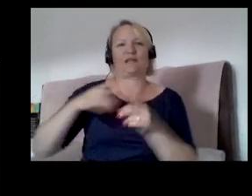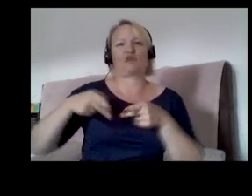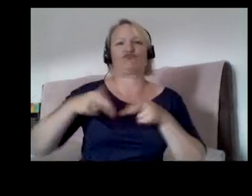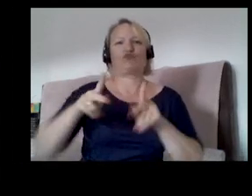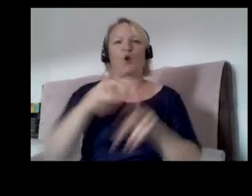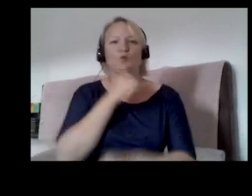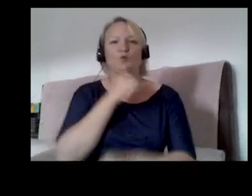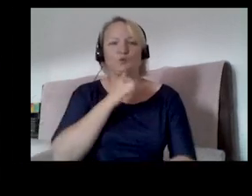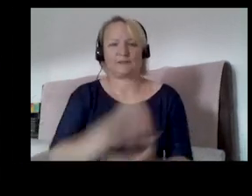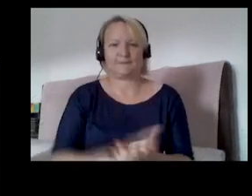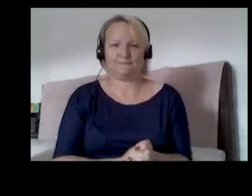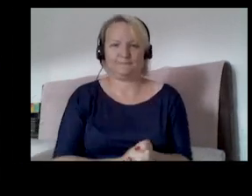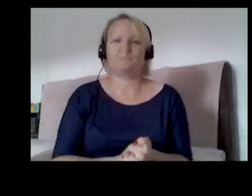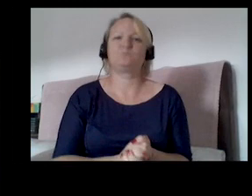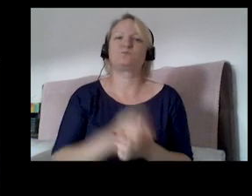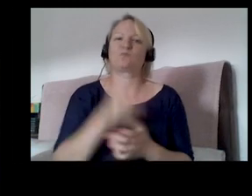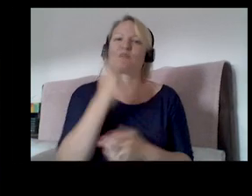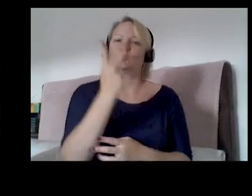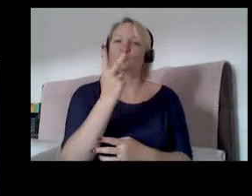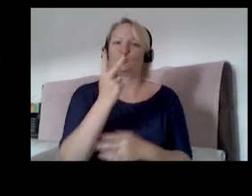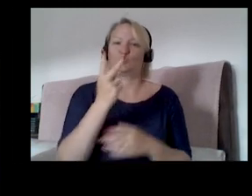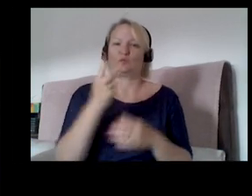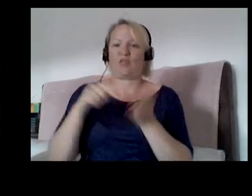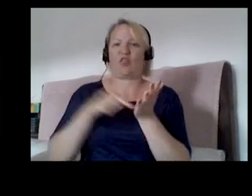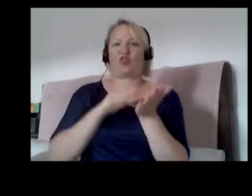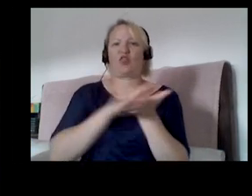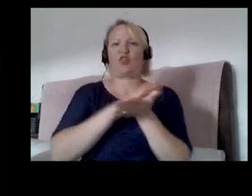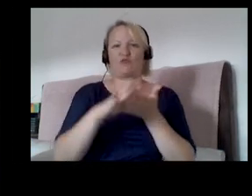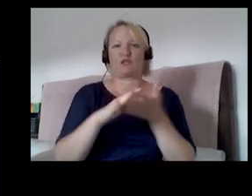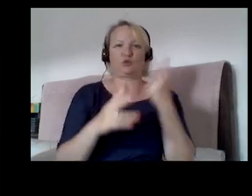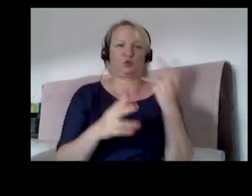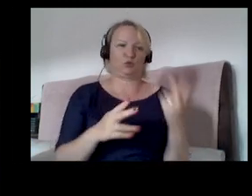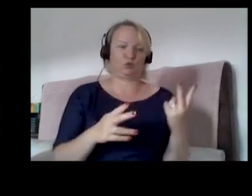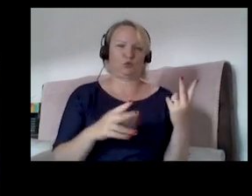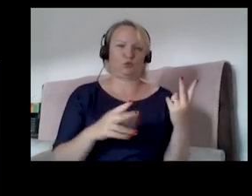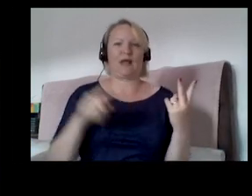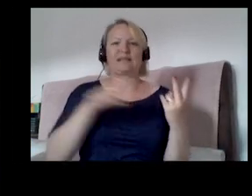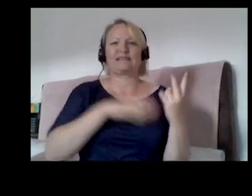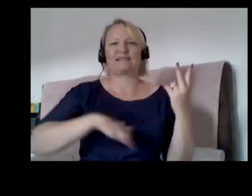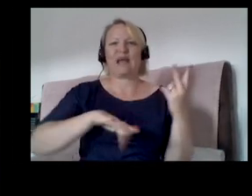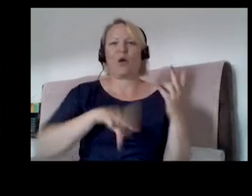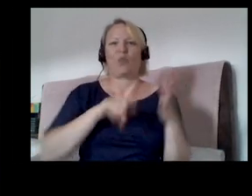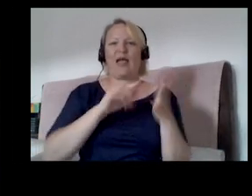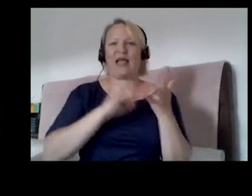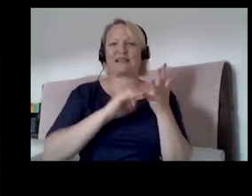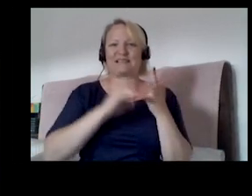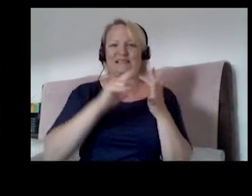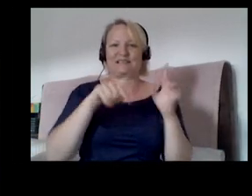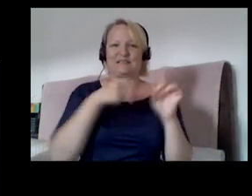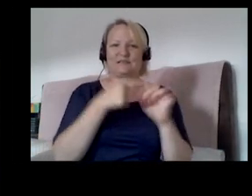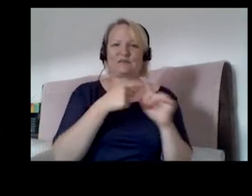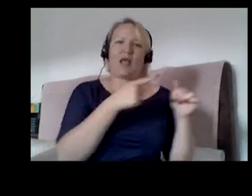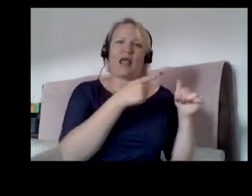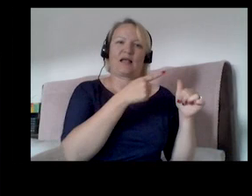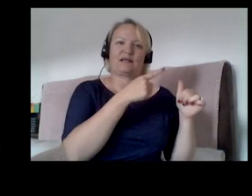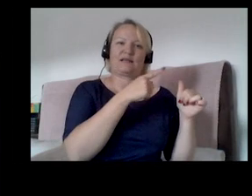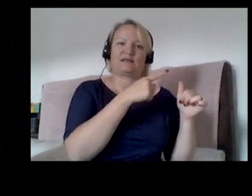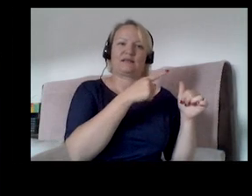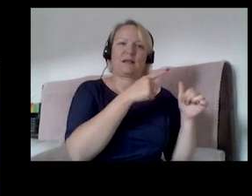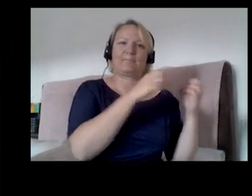local communities, the environment and road users. There are 2 sections in your area in Thurrock and South